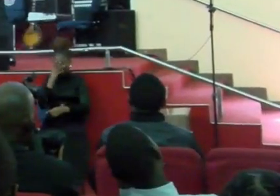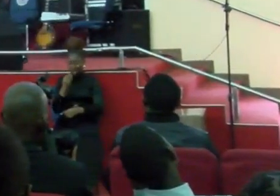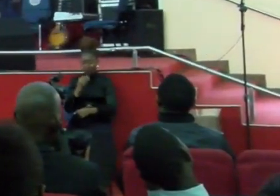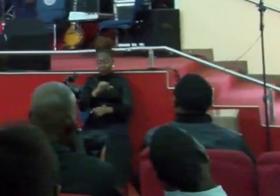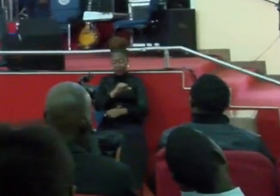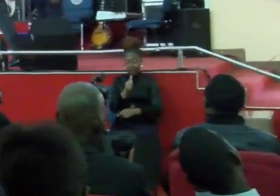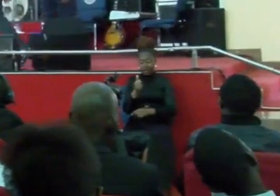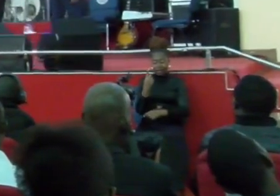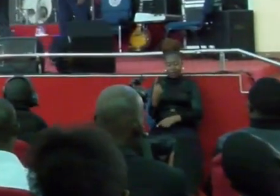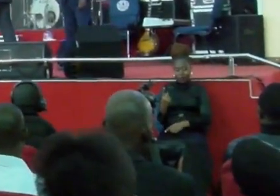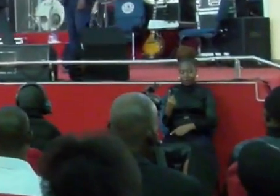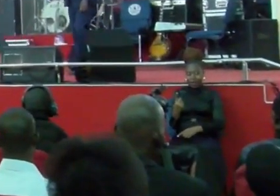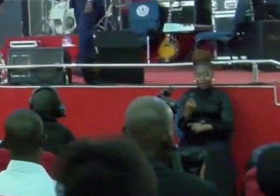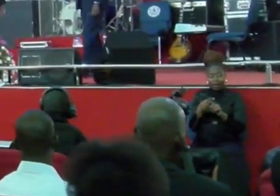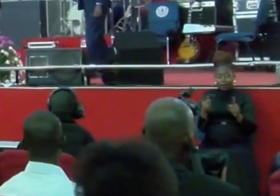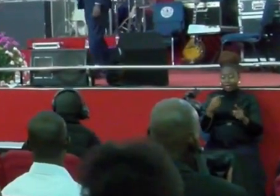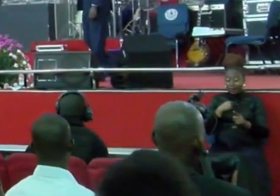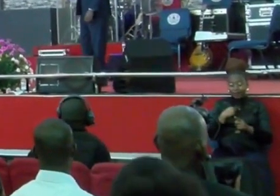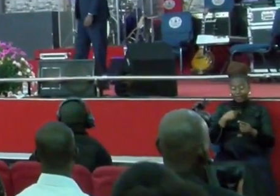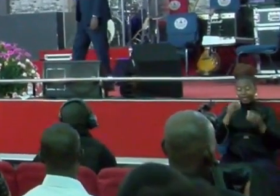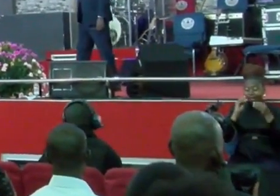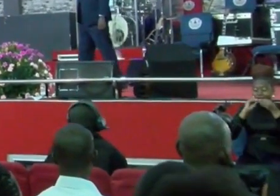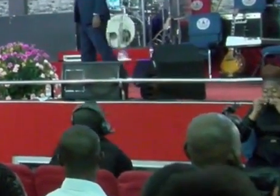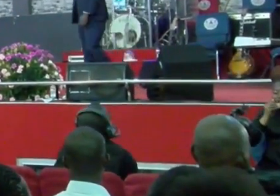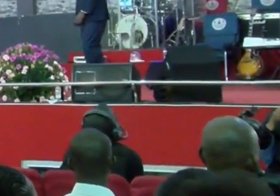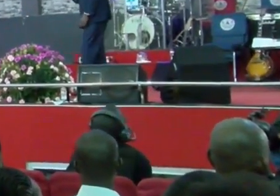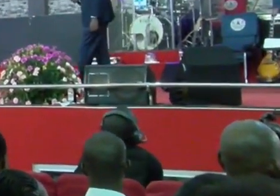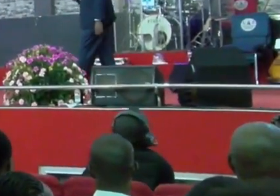But I did not kiss your wife.